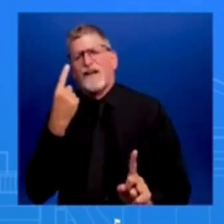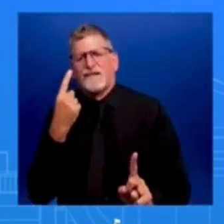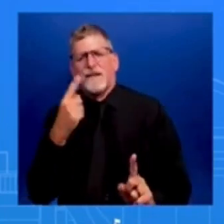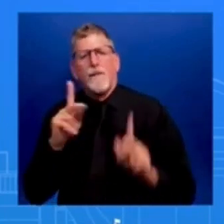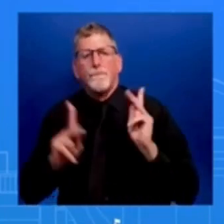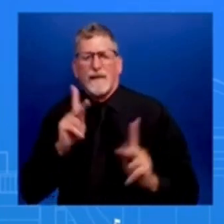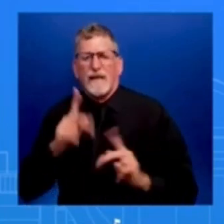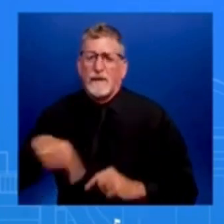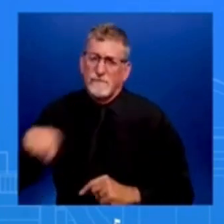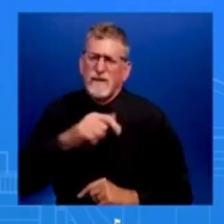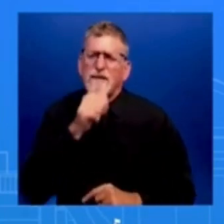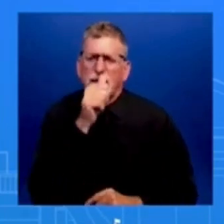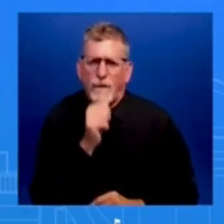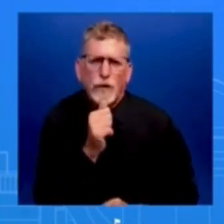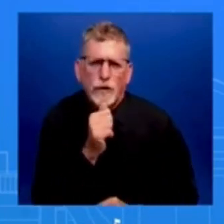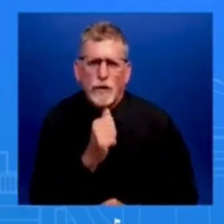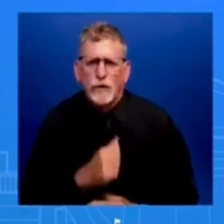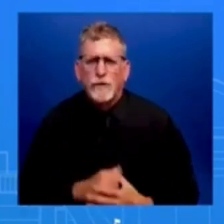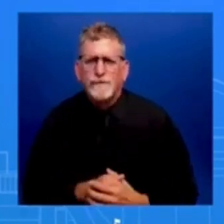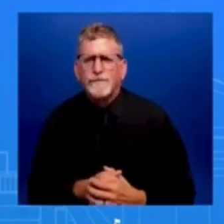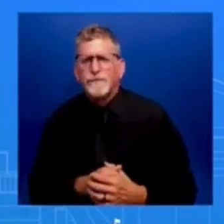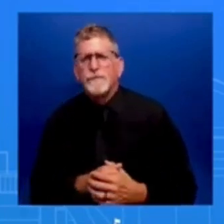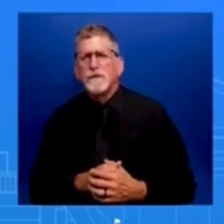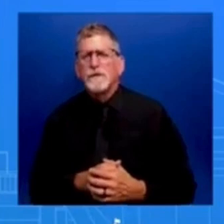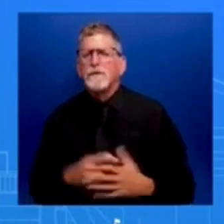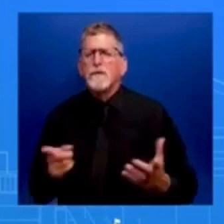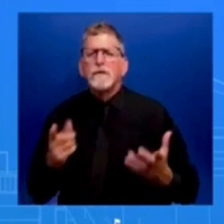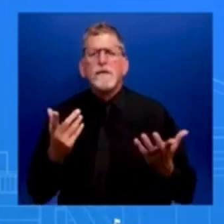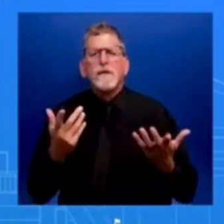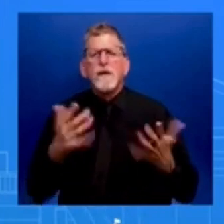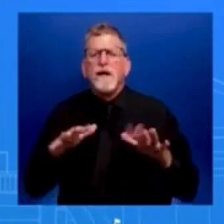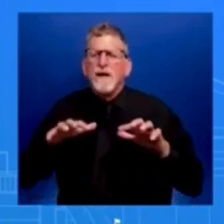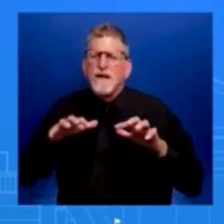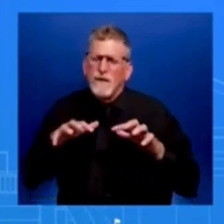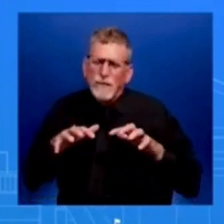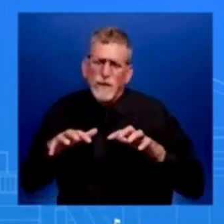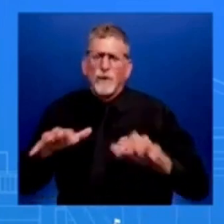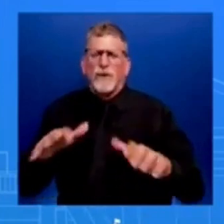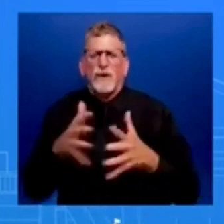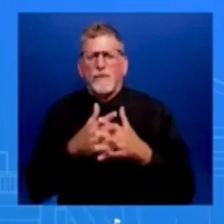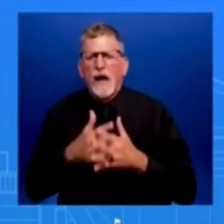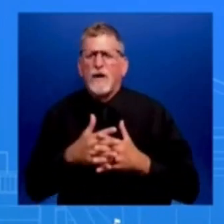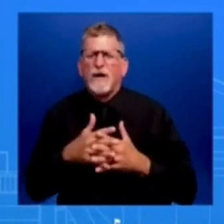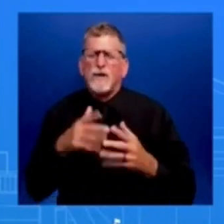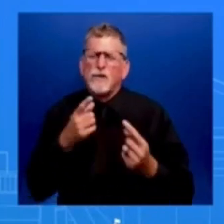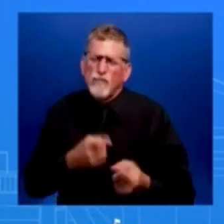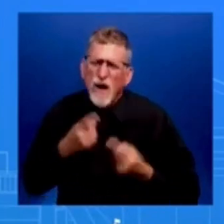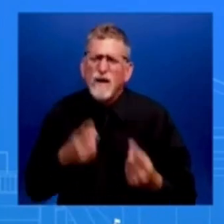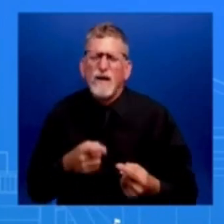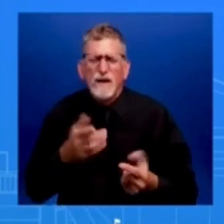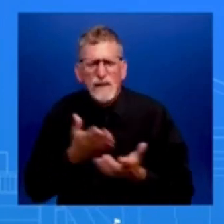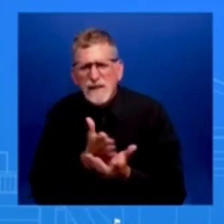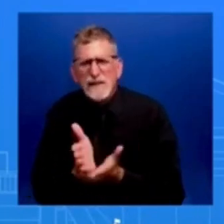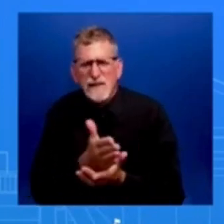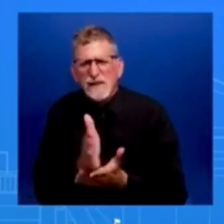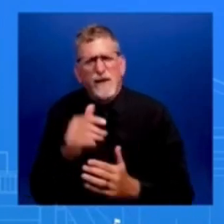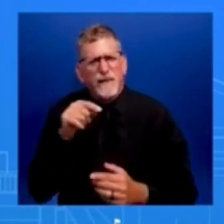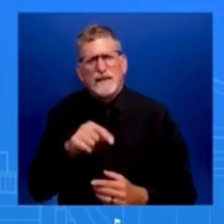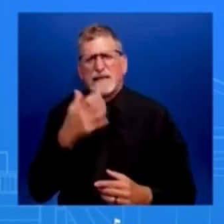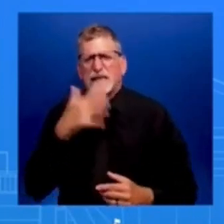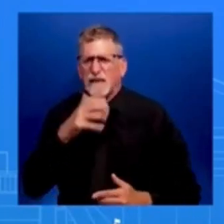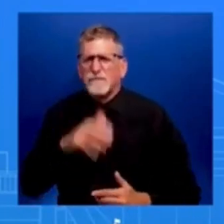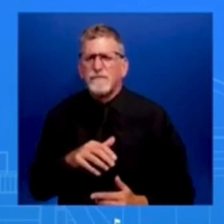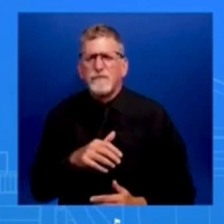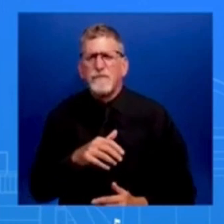this issue, millions, tens of millions of Americans across the country. So as president, he put forth four real key